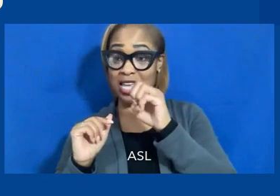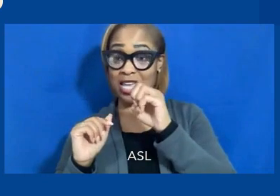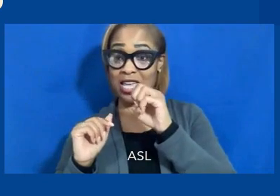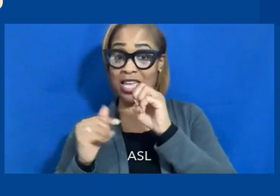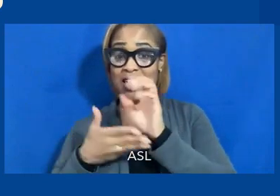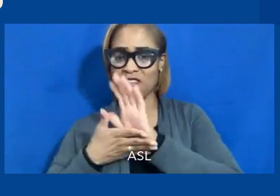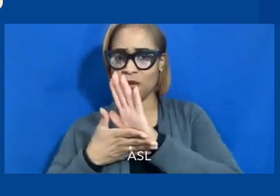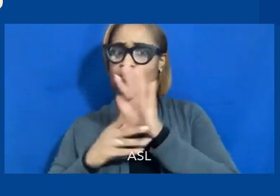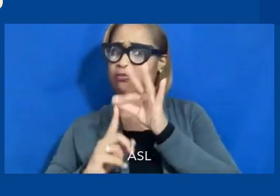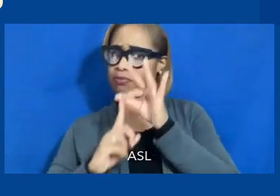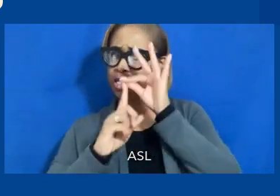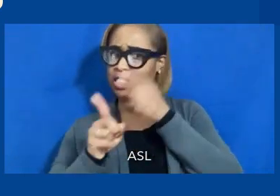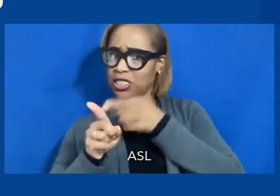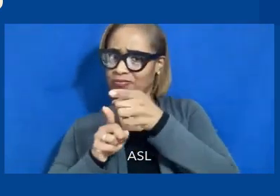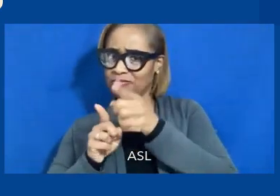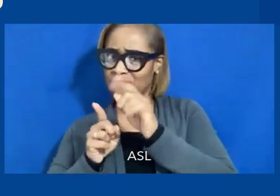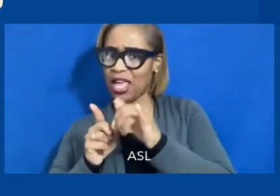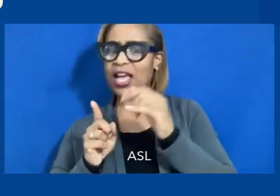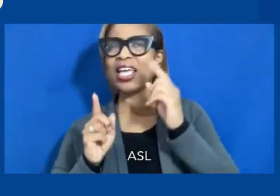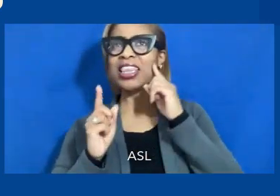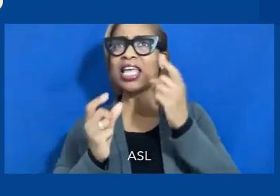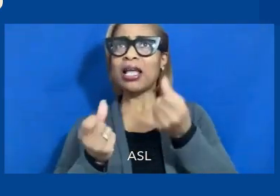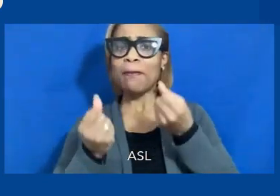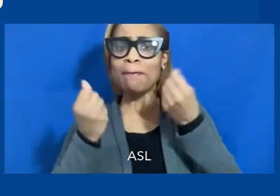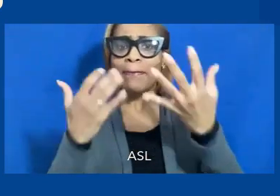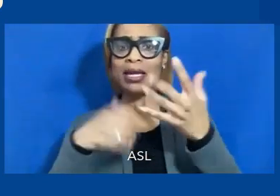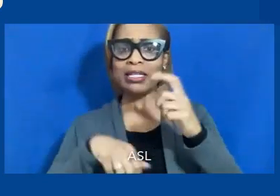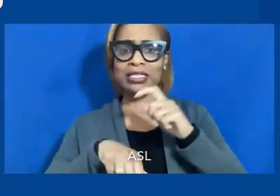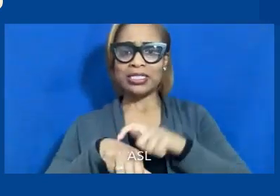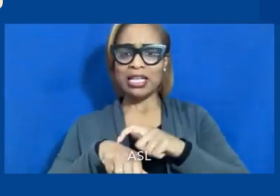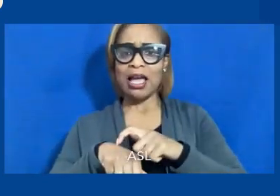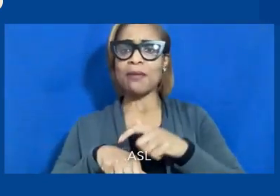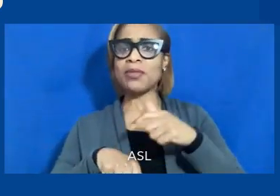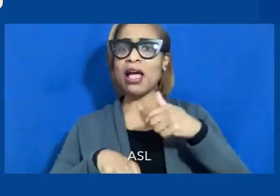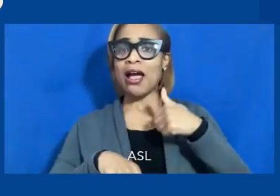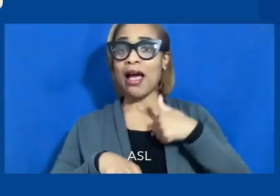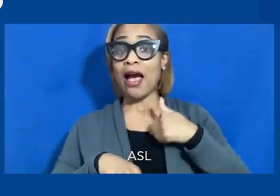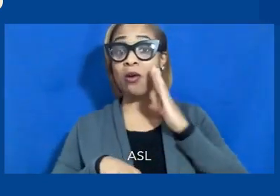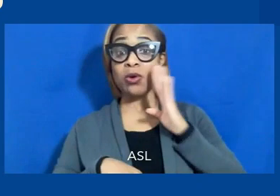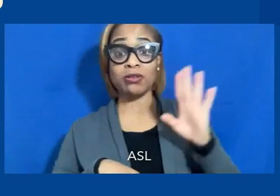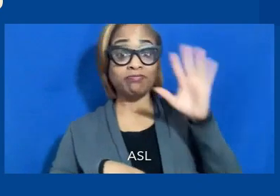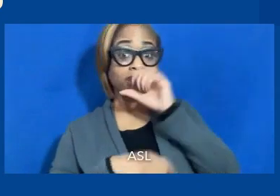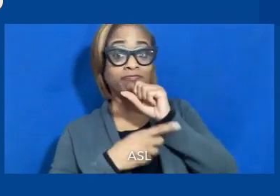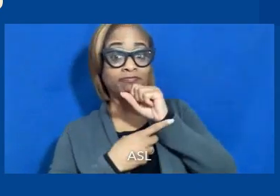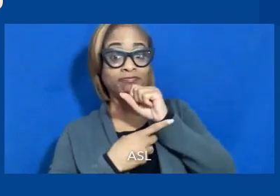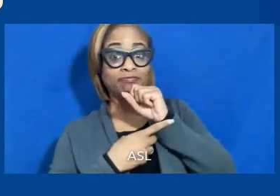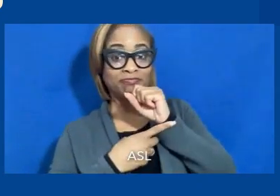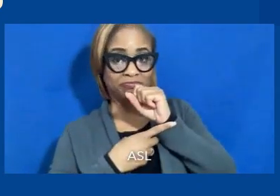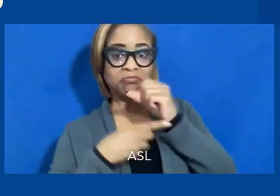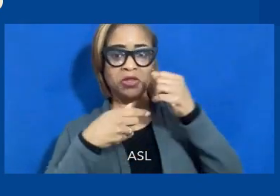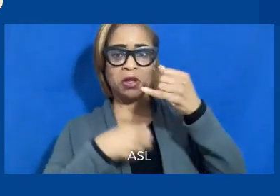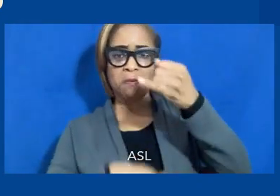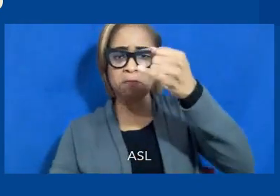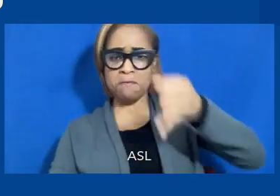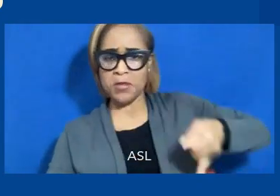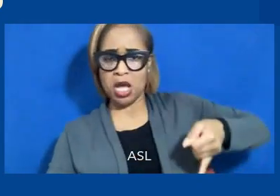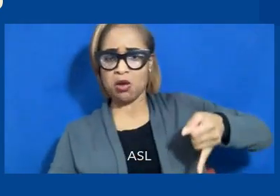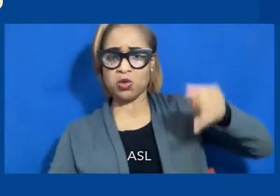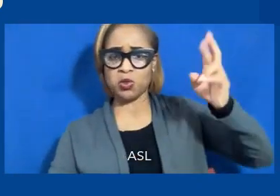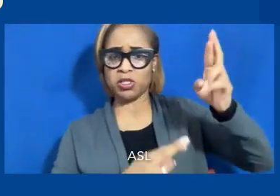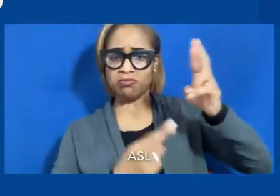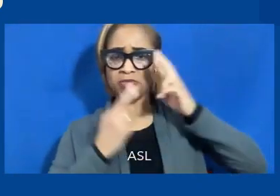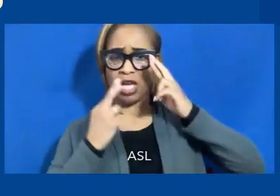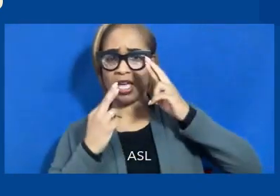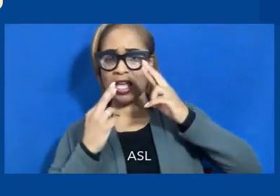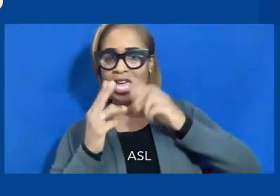think of so many times where I would presume that a boundary would be respected, and then I would discover